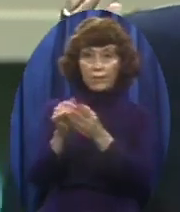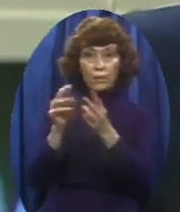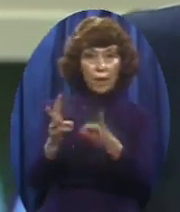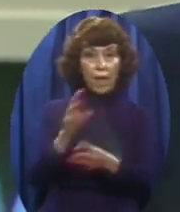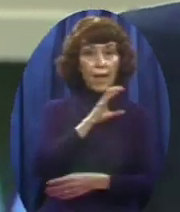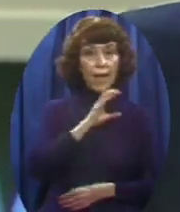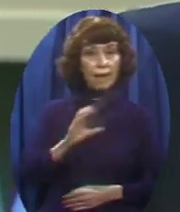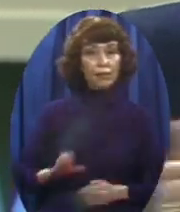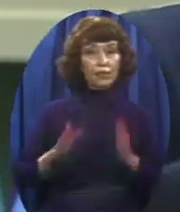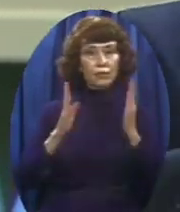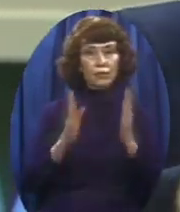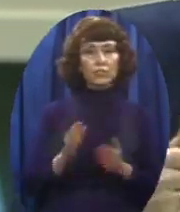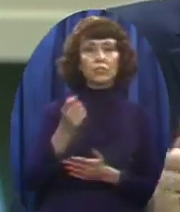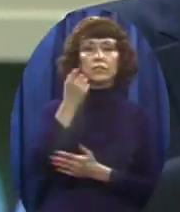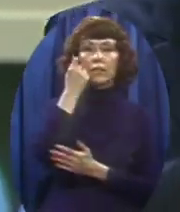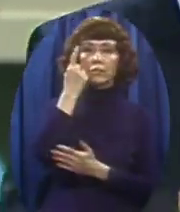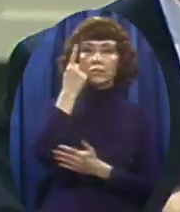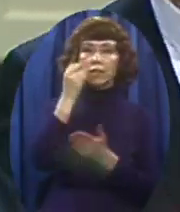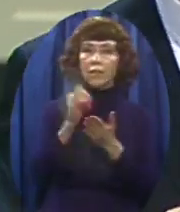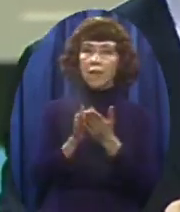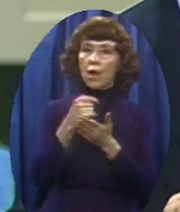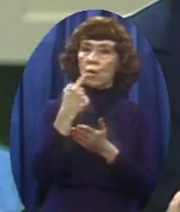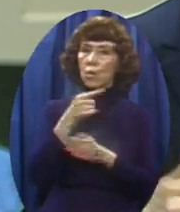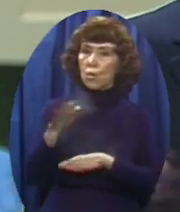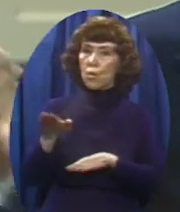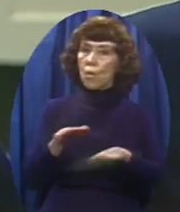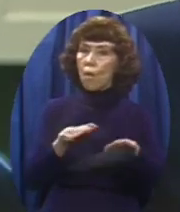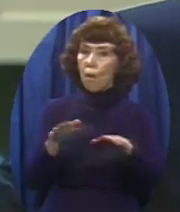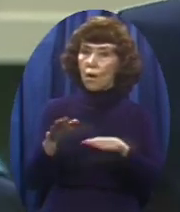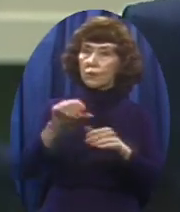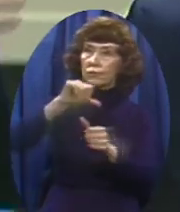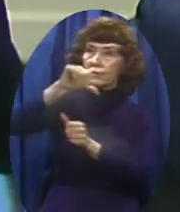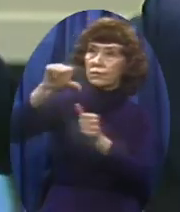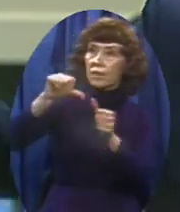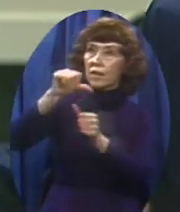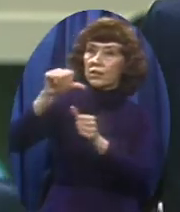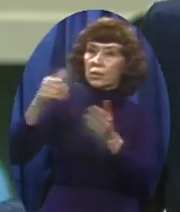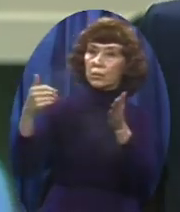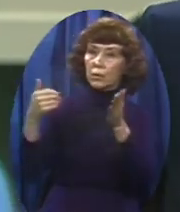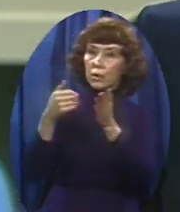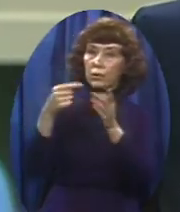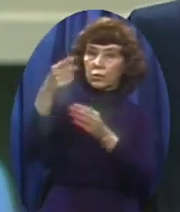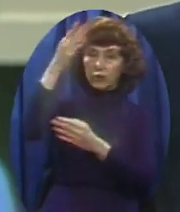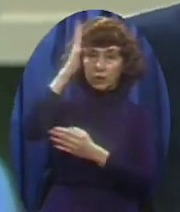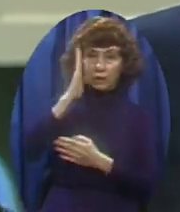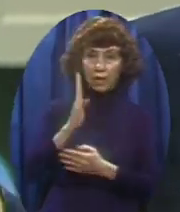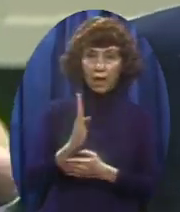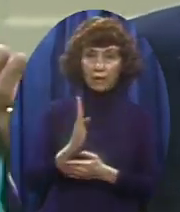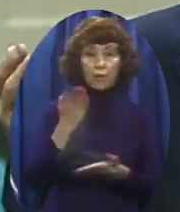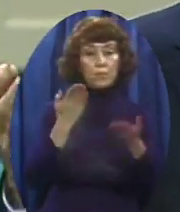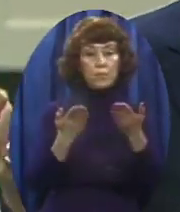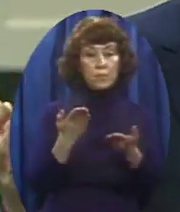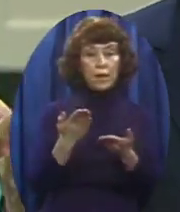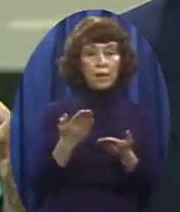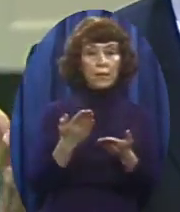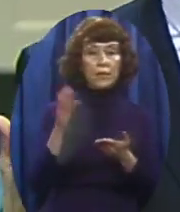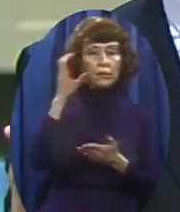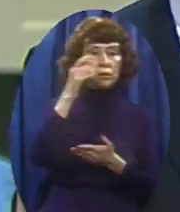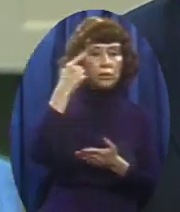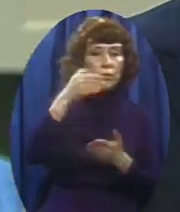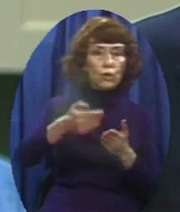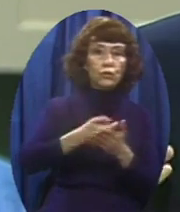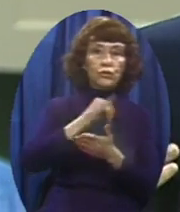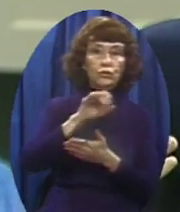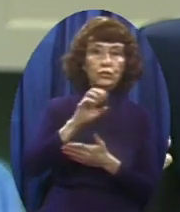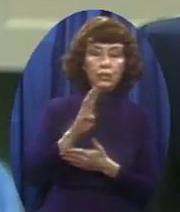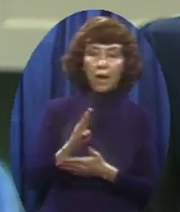guidance and His leadership is all about. New job, new purchase, a new acquisition, young people who are looking at